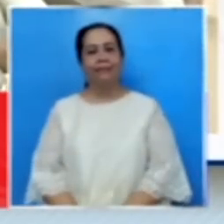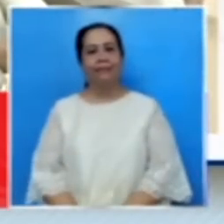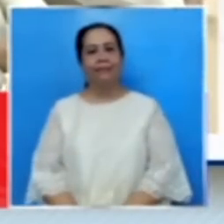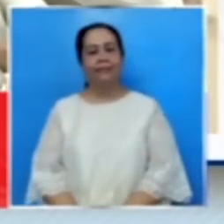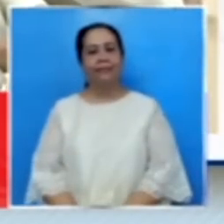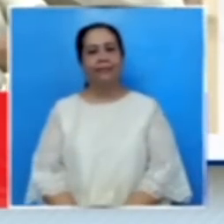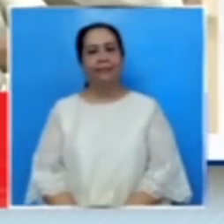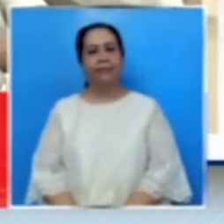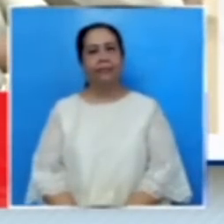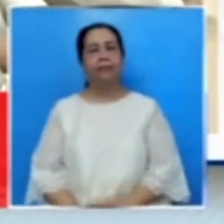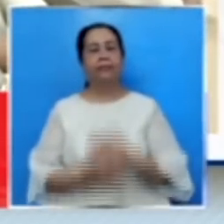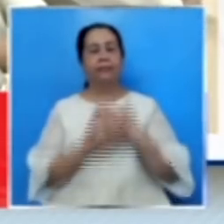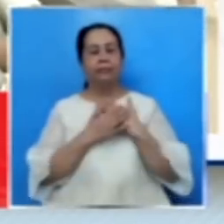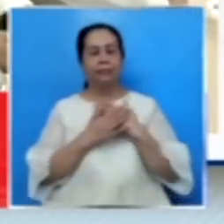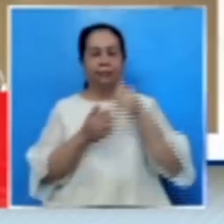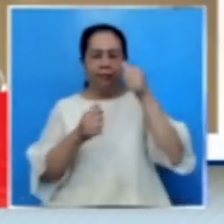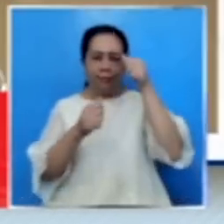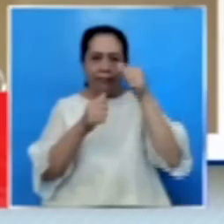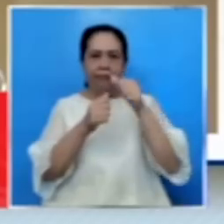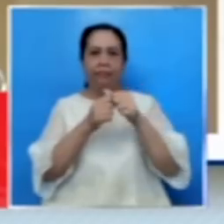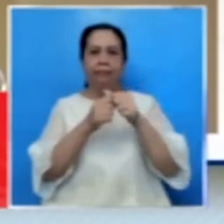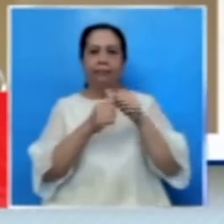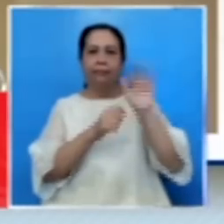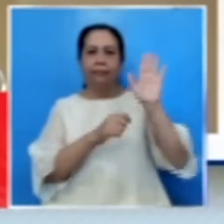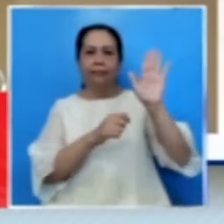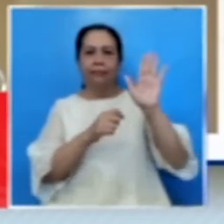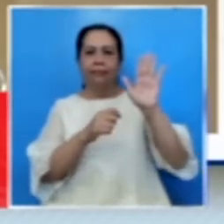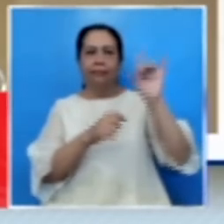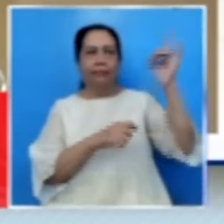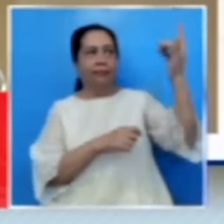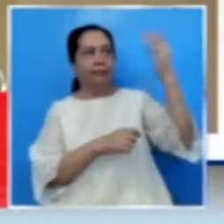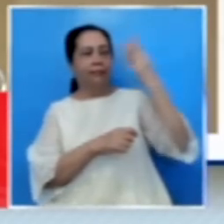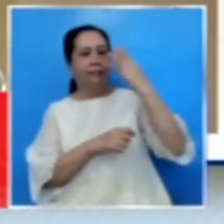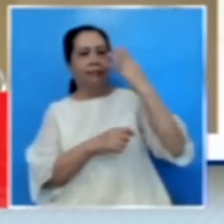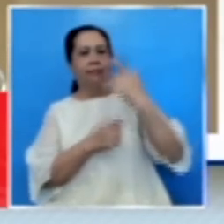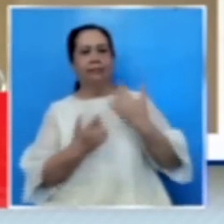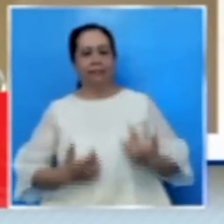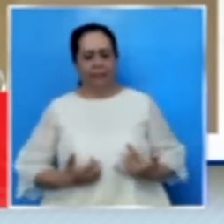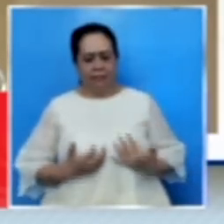May his memory light up the fire